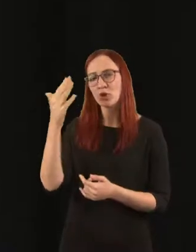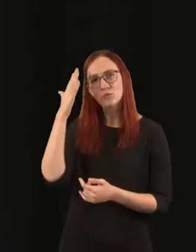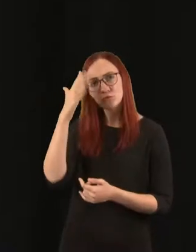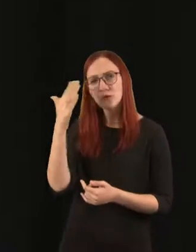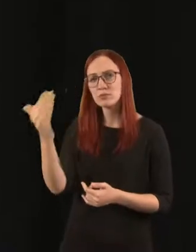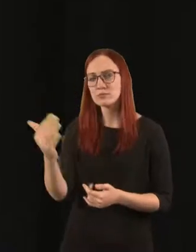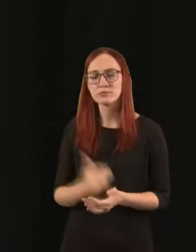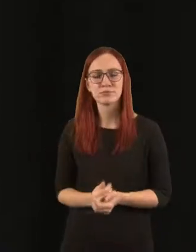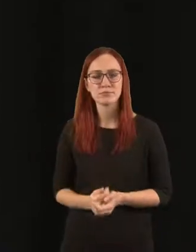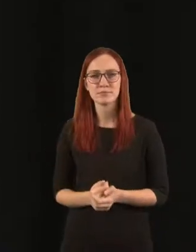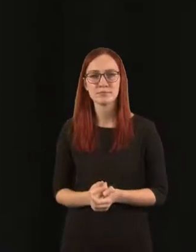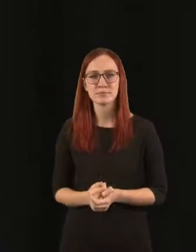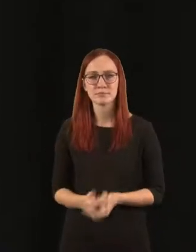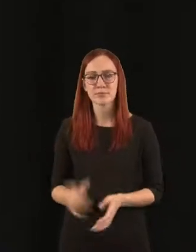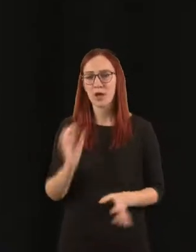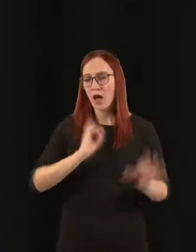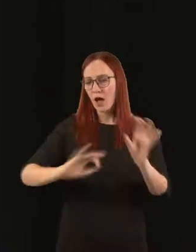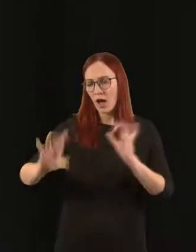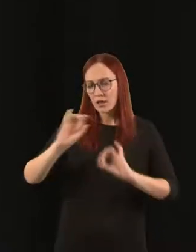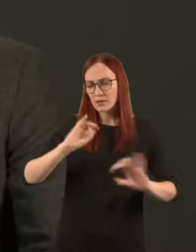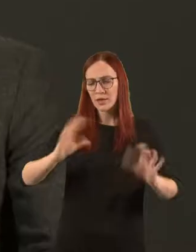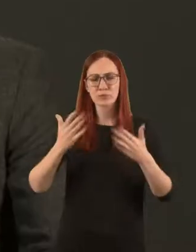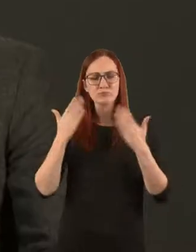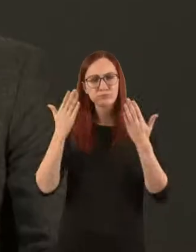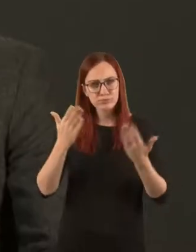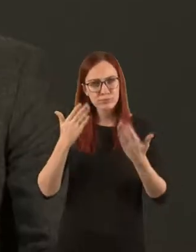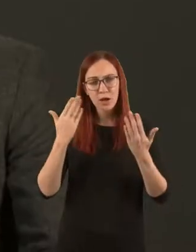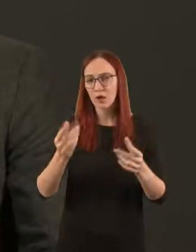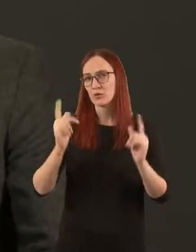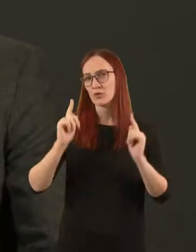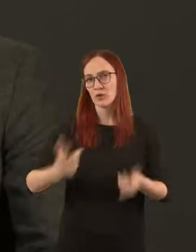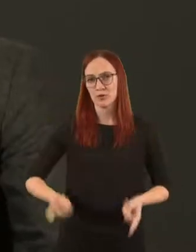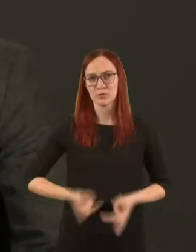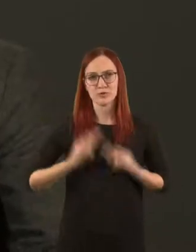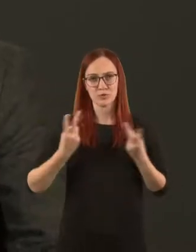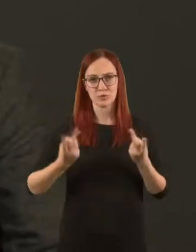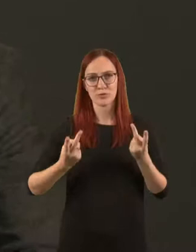Mr. Kilpys, climate expert. Well, when